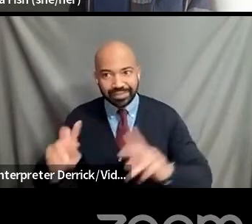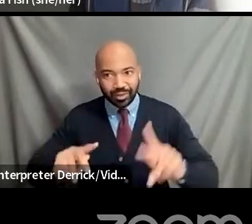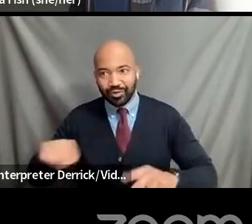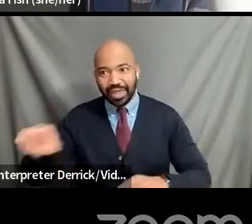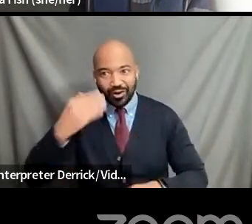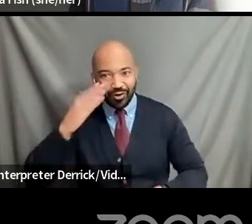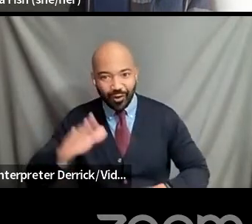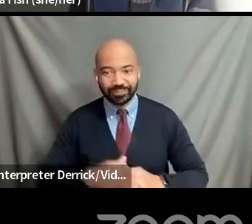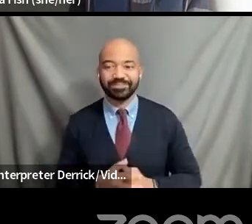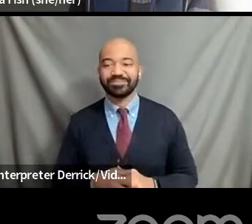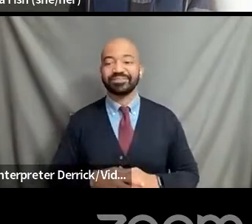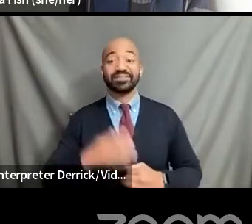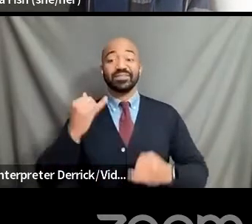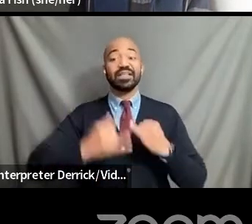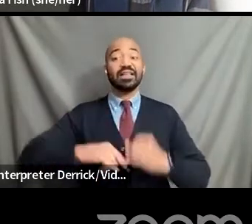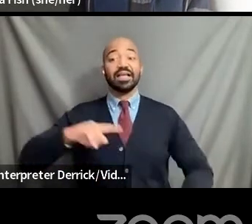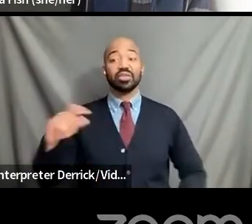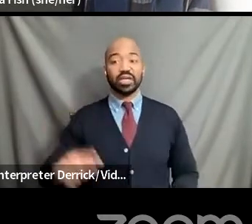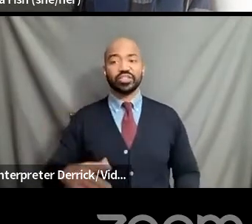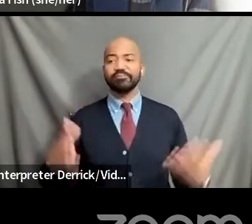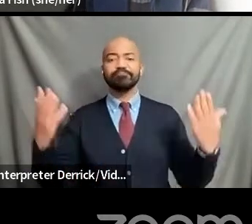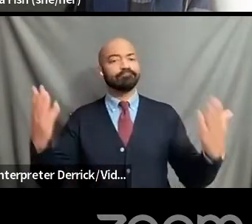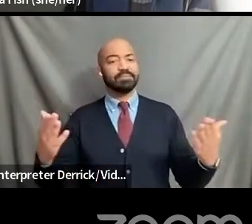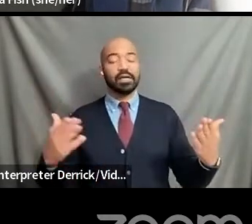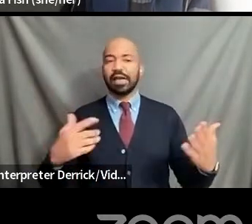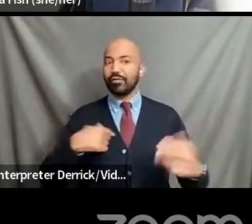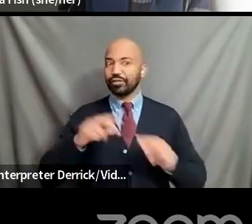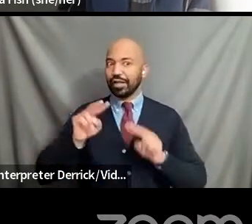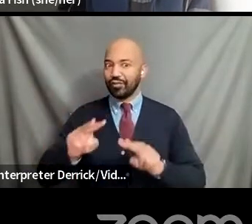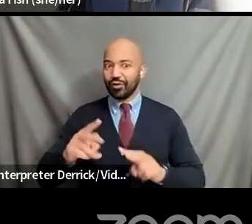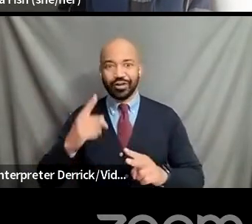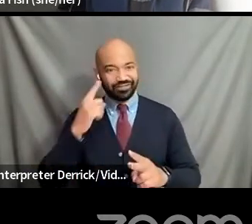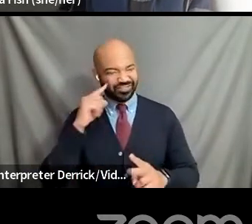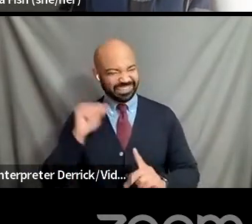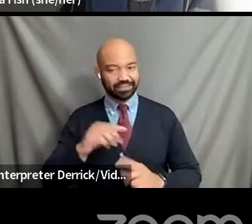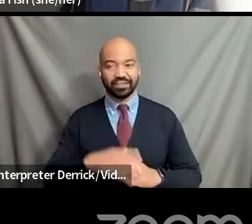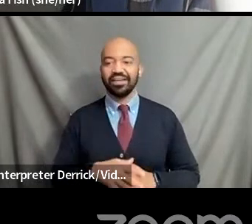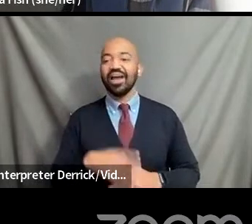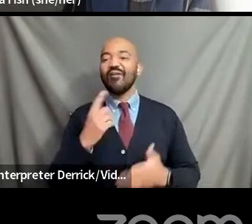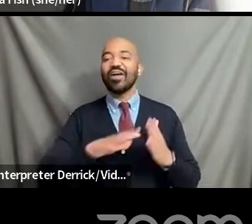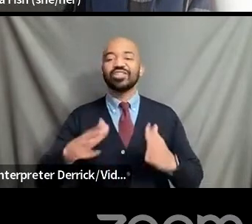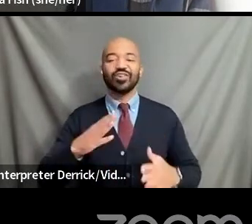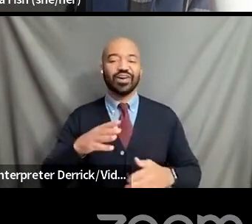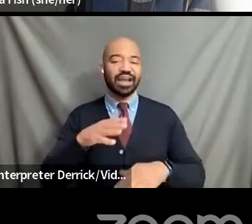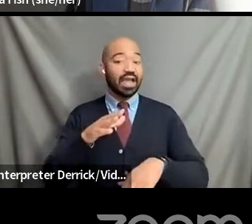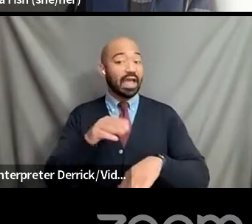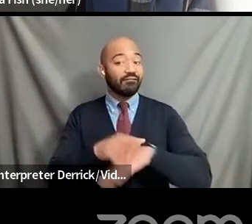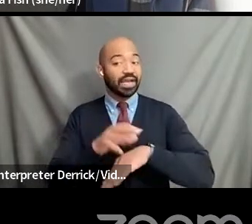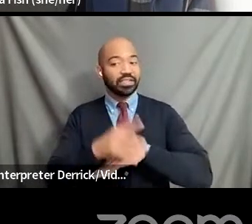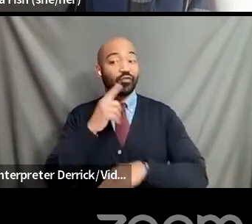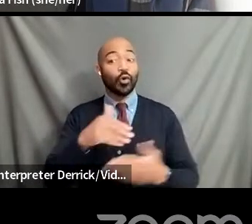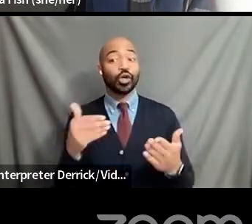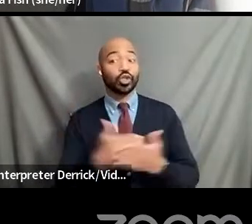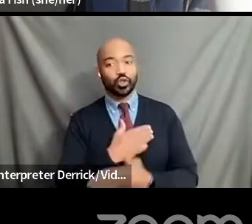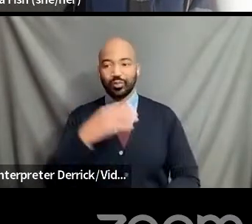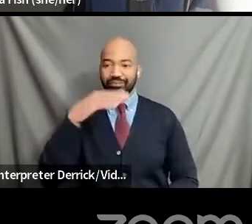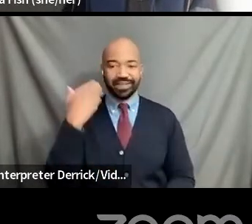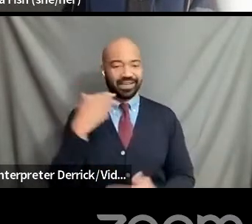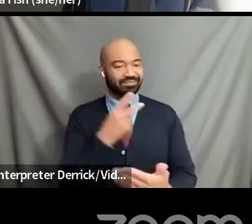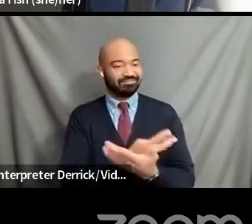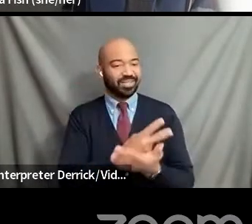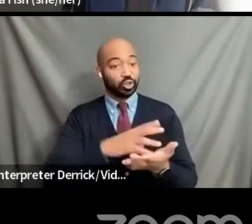the one I was looking forward to, which is what is your advice to new Black grad students who are just starting out?